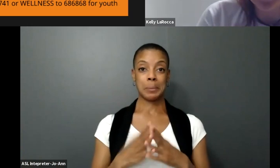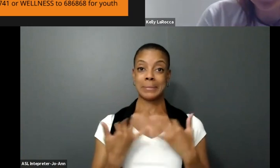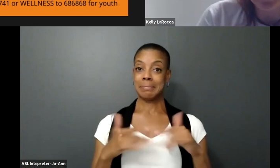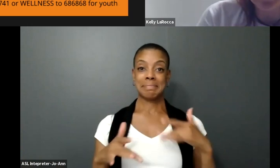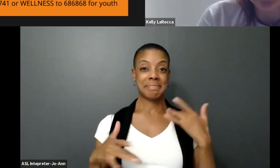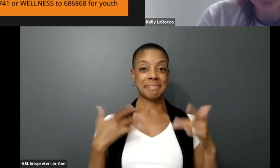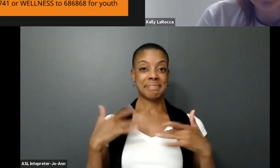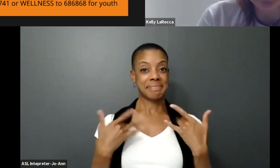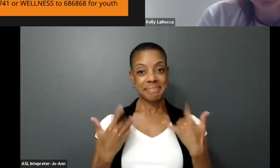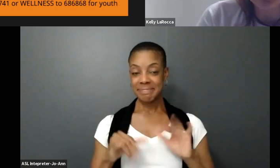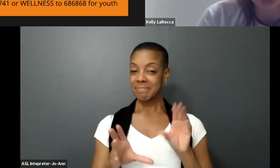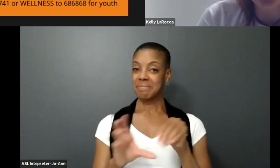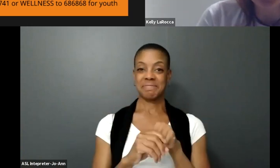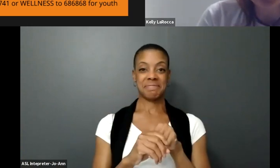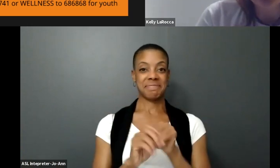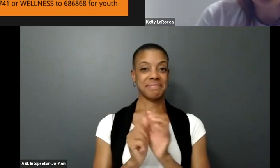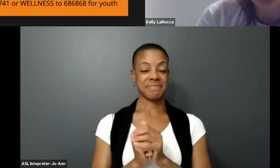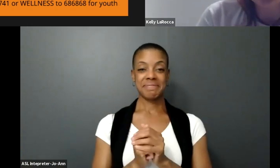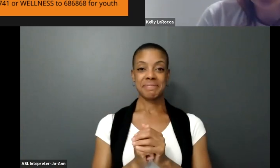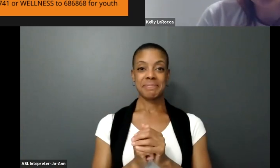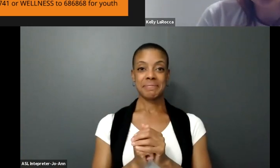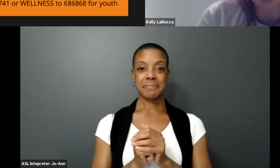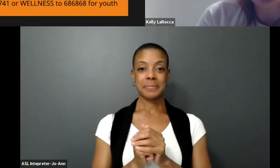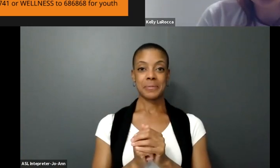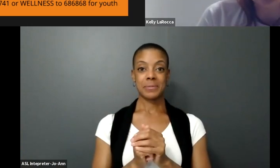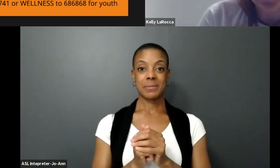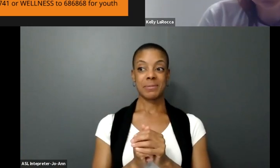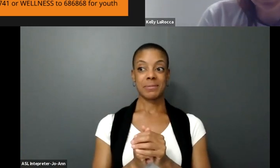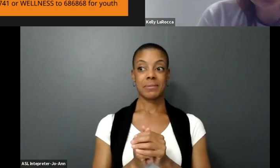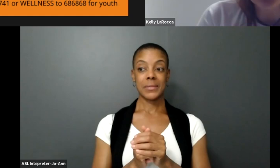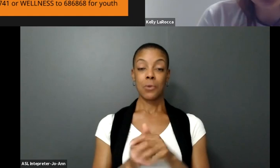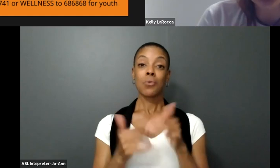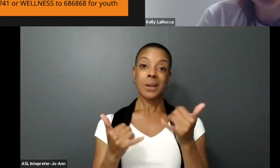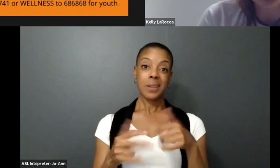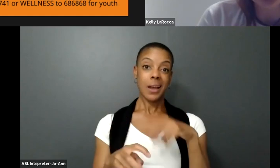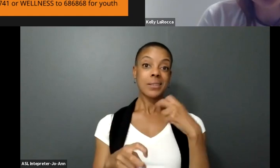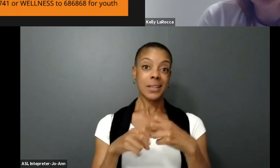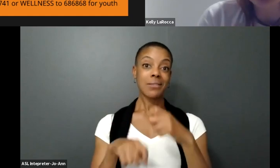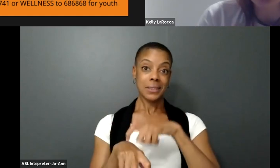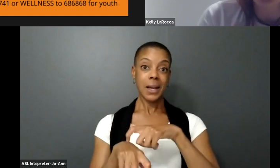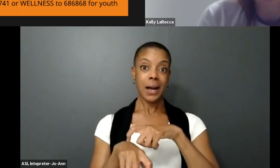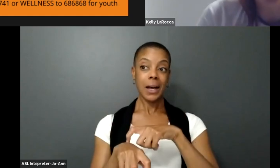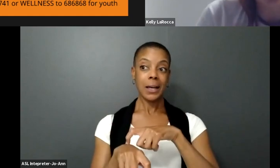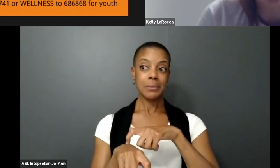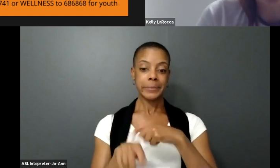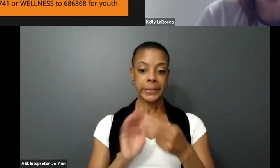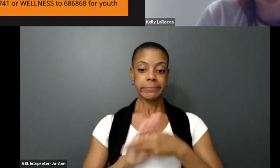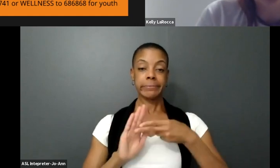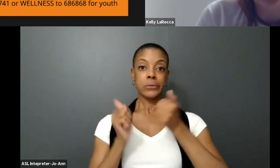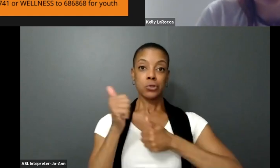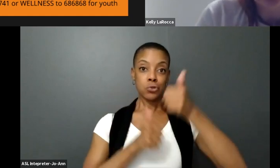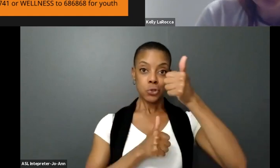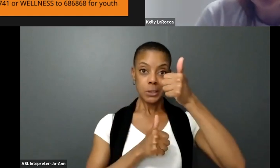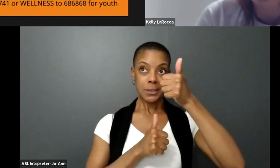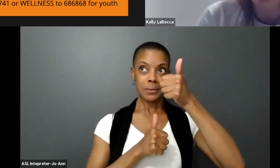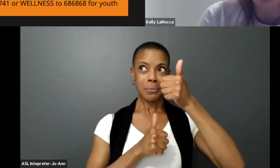a part of it. I just think that it's a very great time. It's a difficult time to be a chief, but I don't think it ever